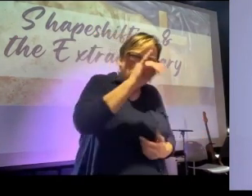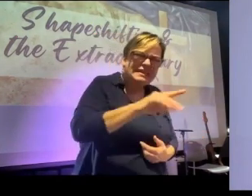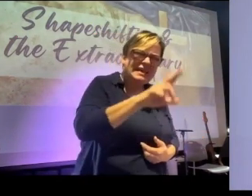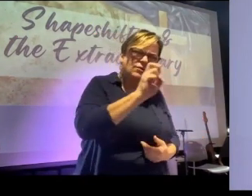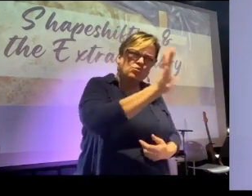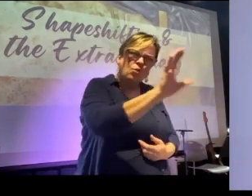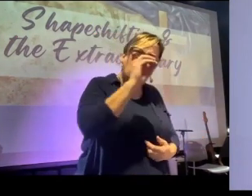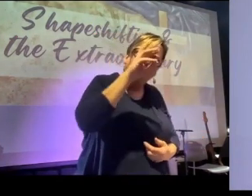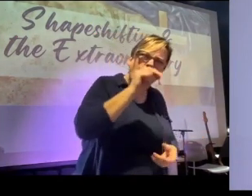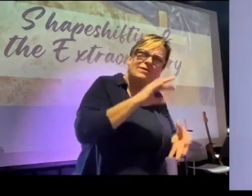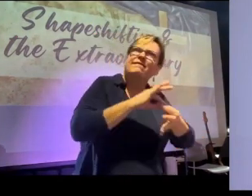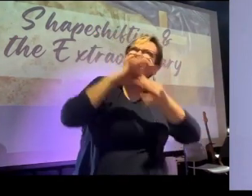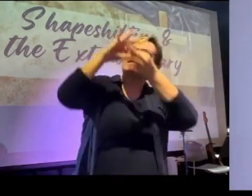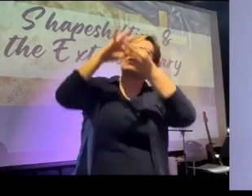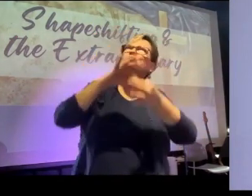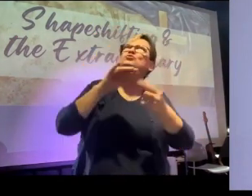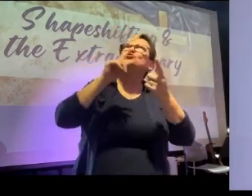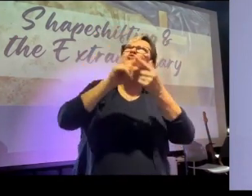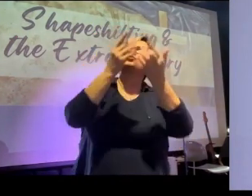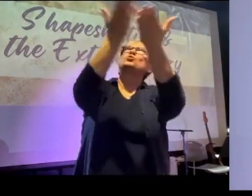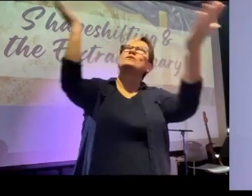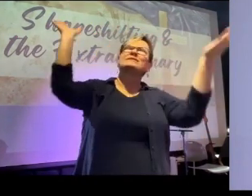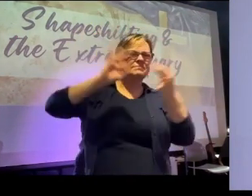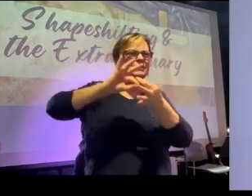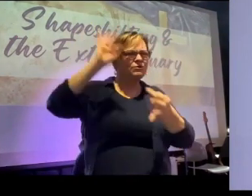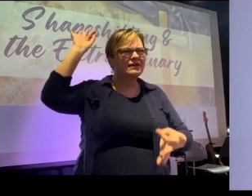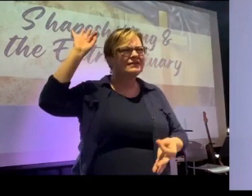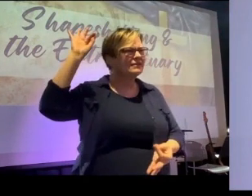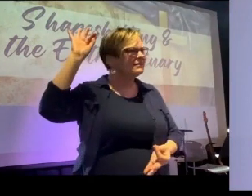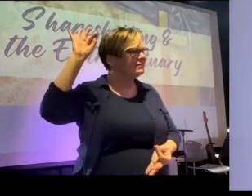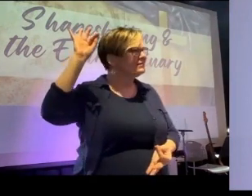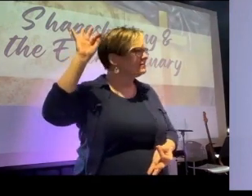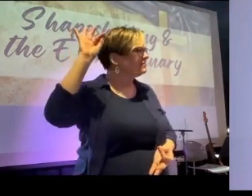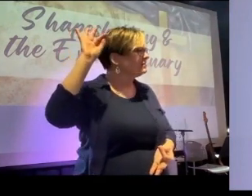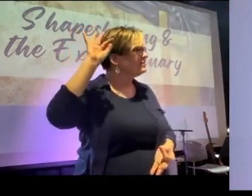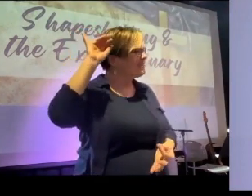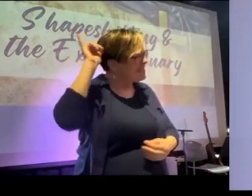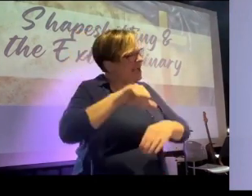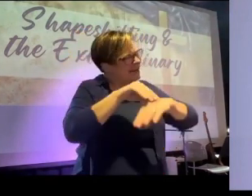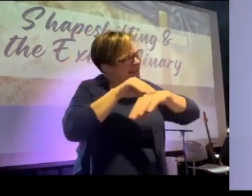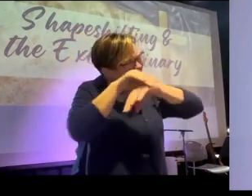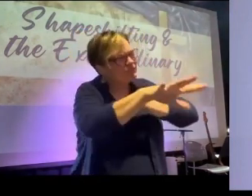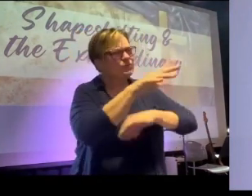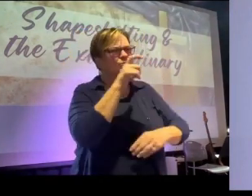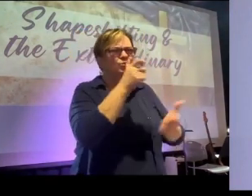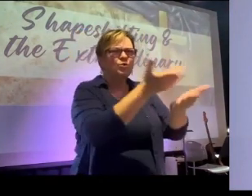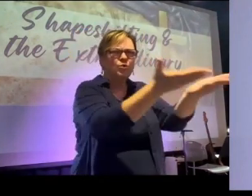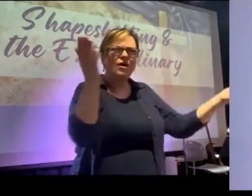divine.